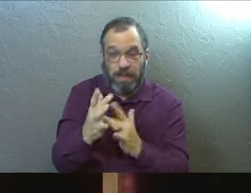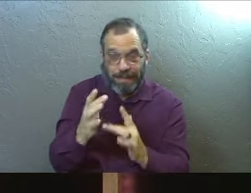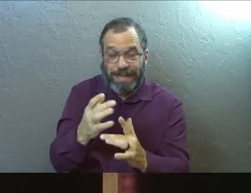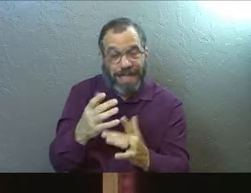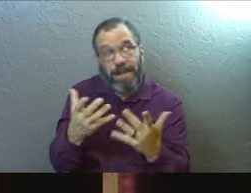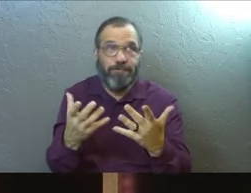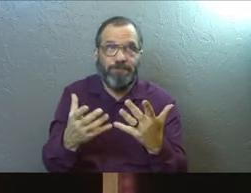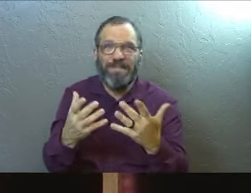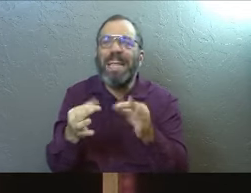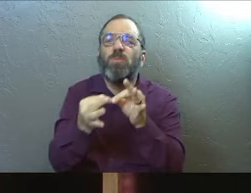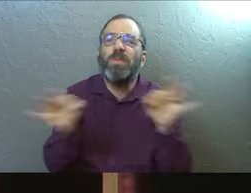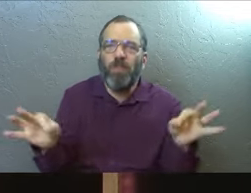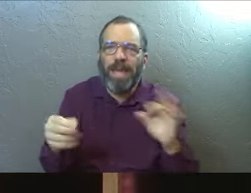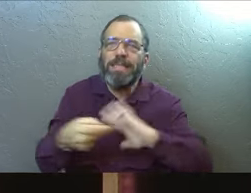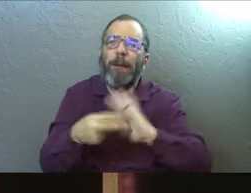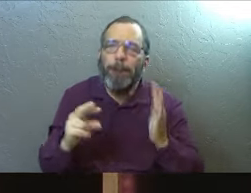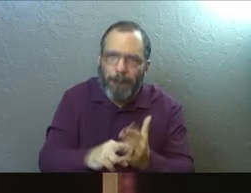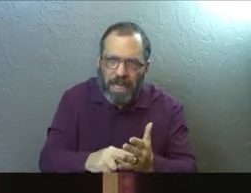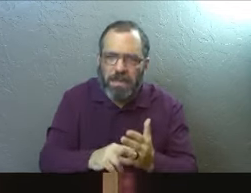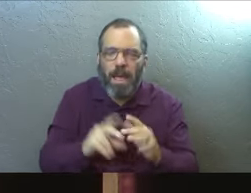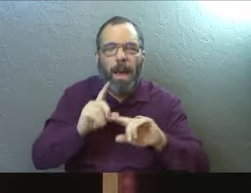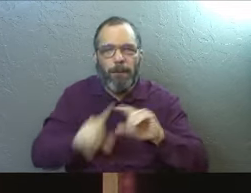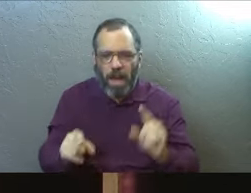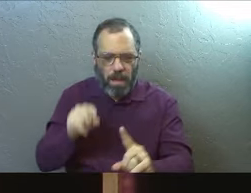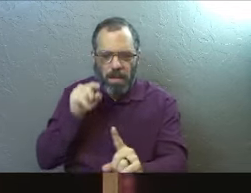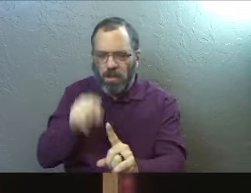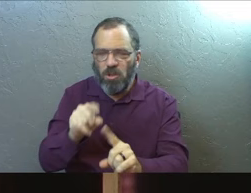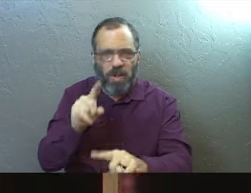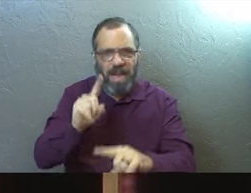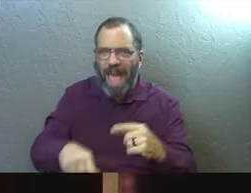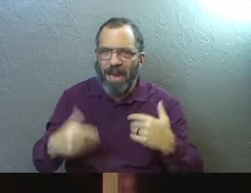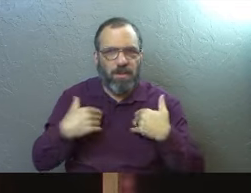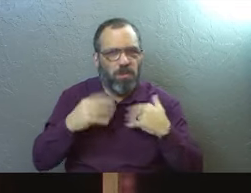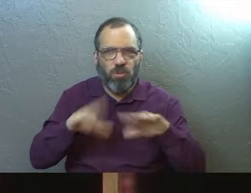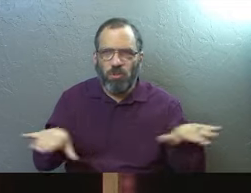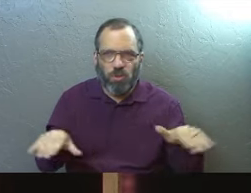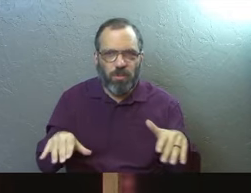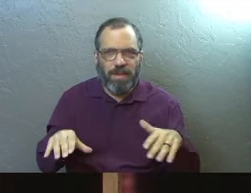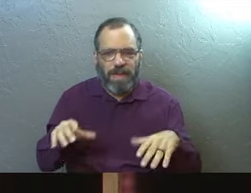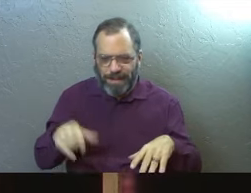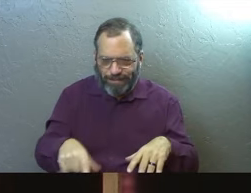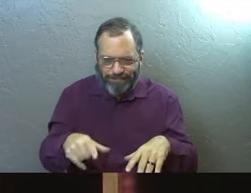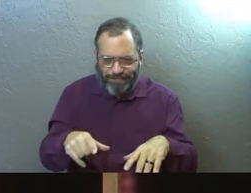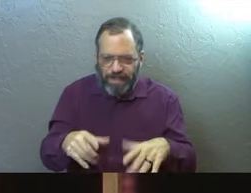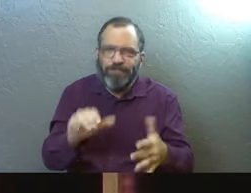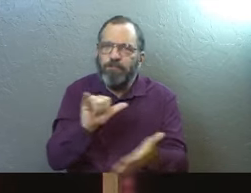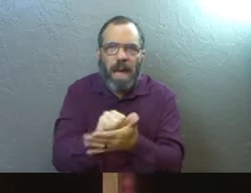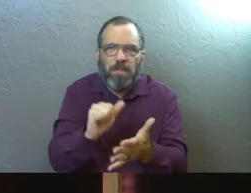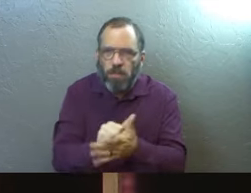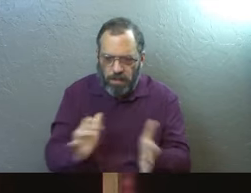what it's trying to help us to understand. But they couldn't have kids. There's infertility there.